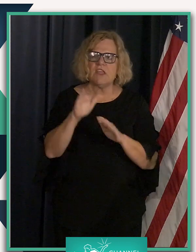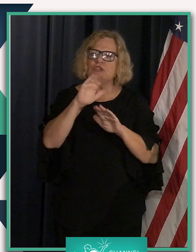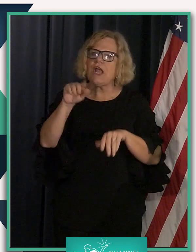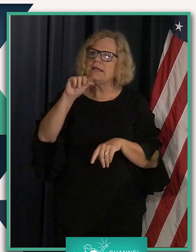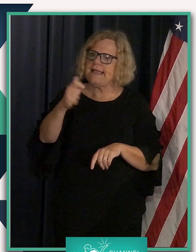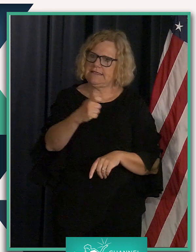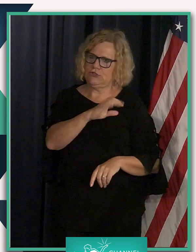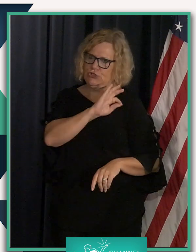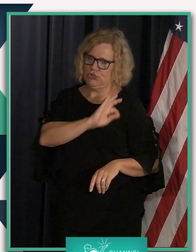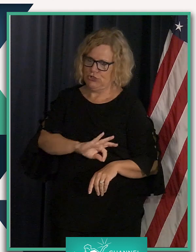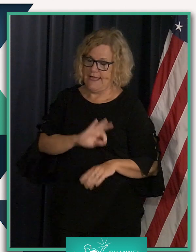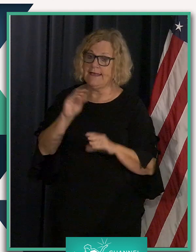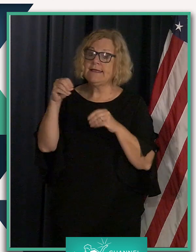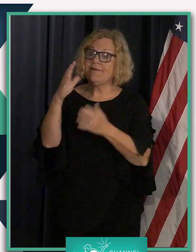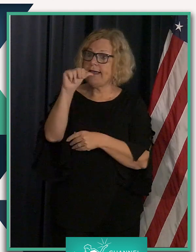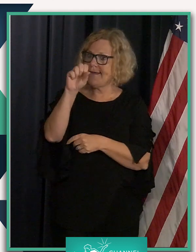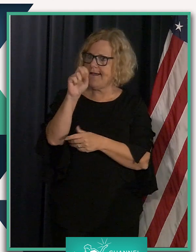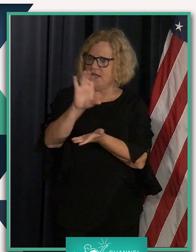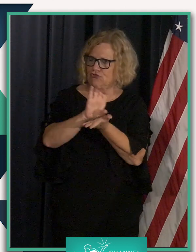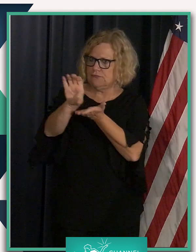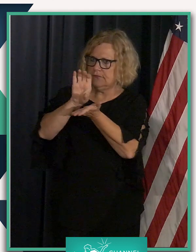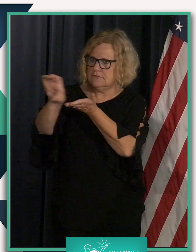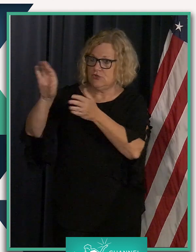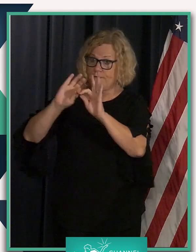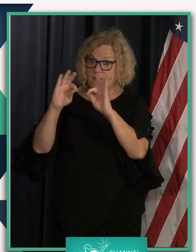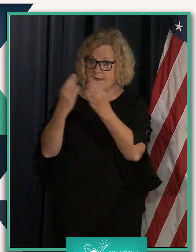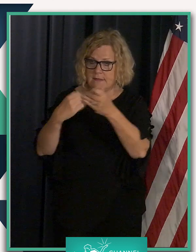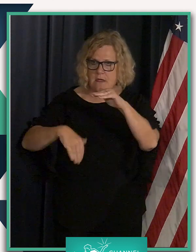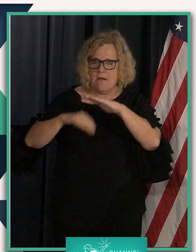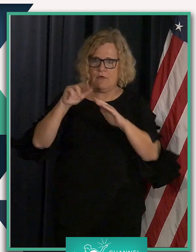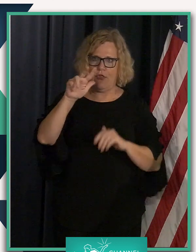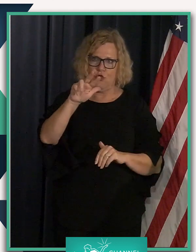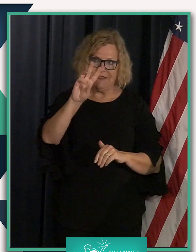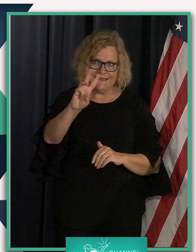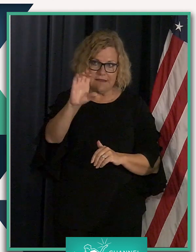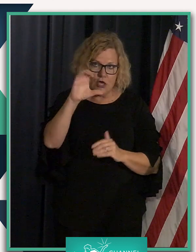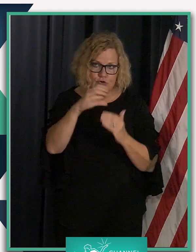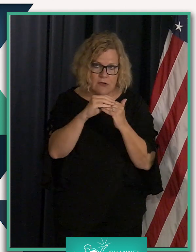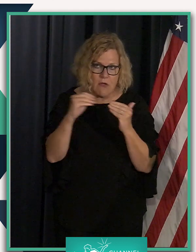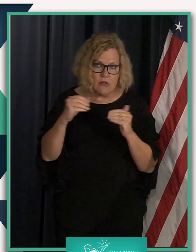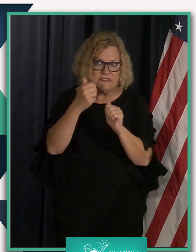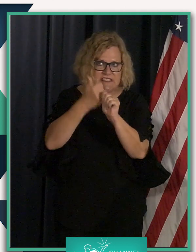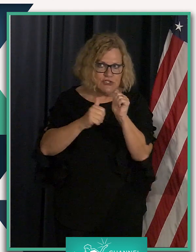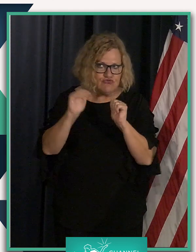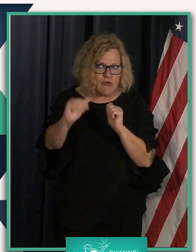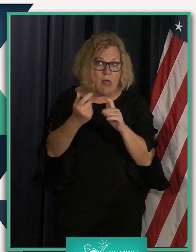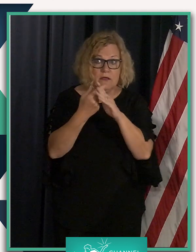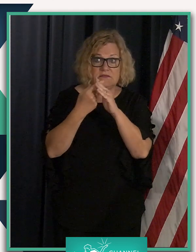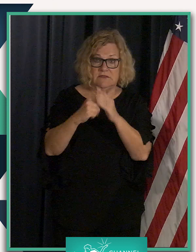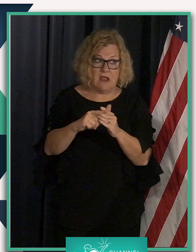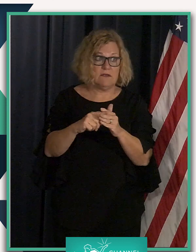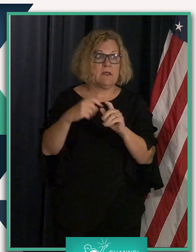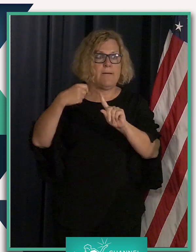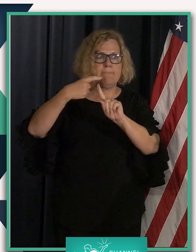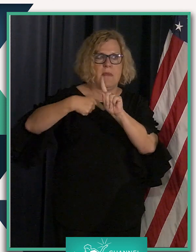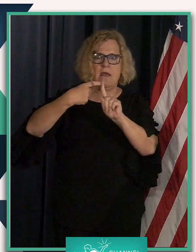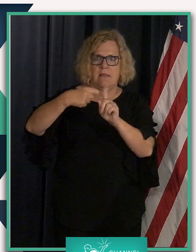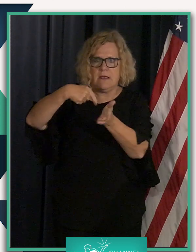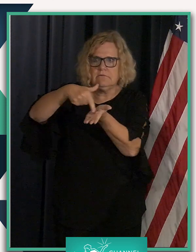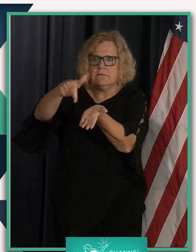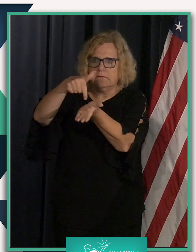tax credit gives cash to families up to $3,600 a child, and it starts coming in monthly